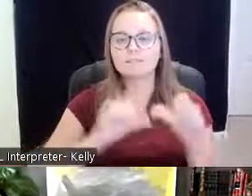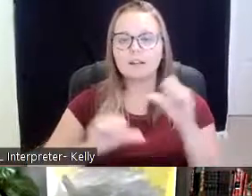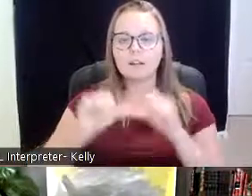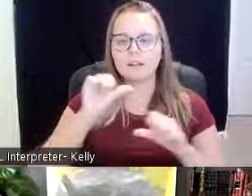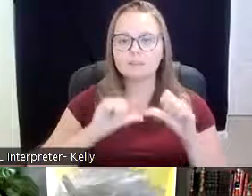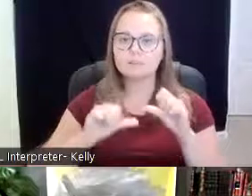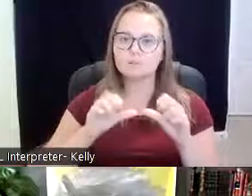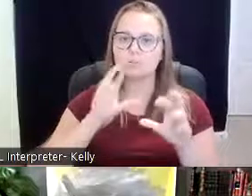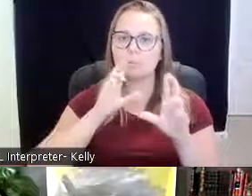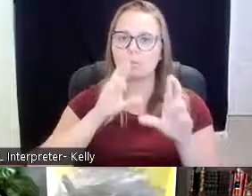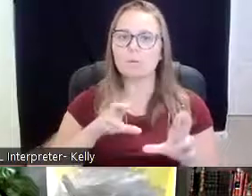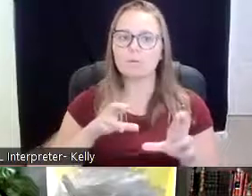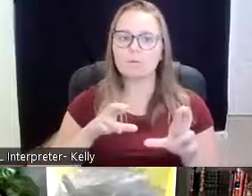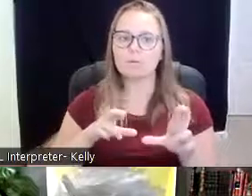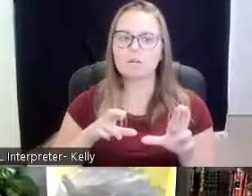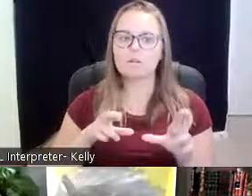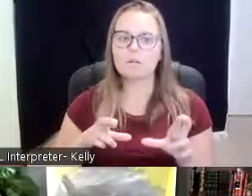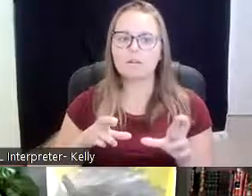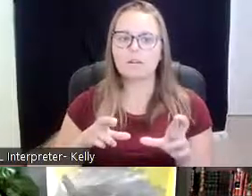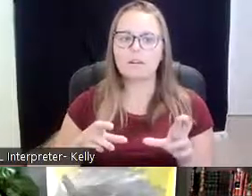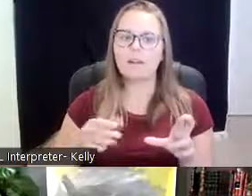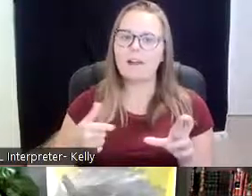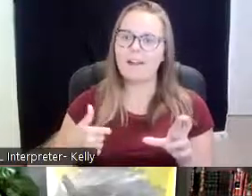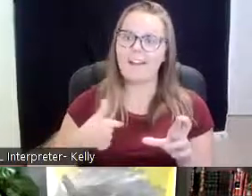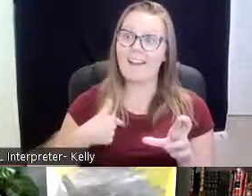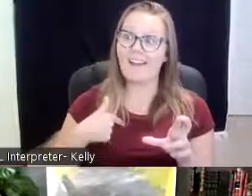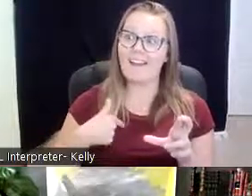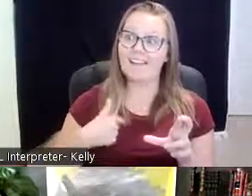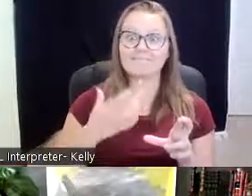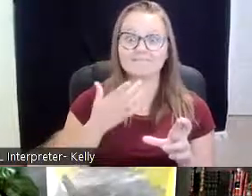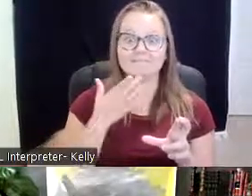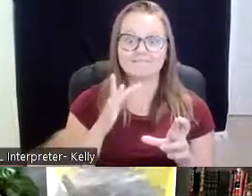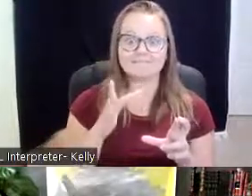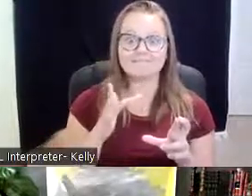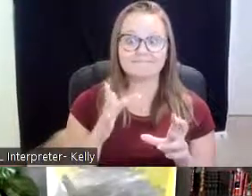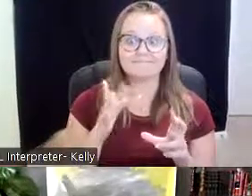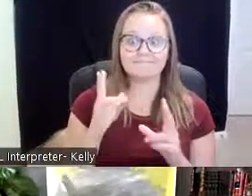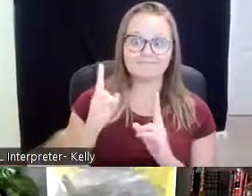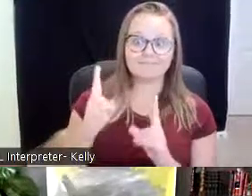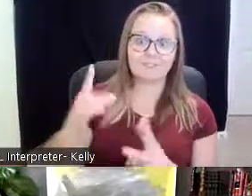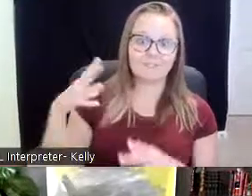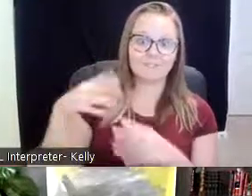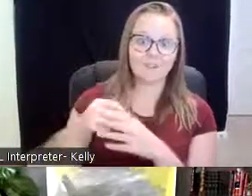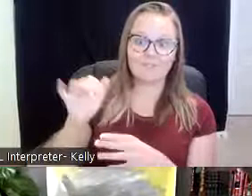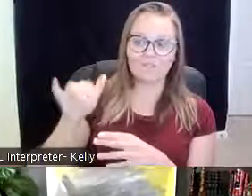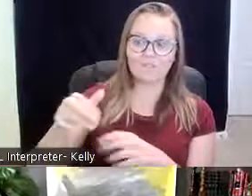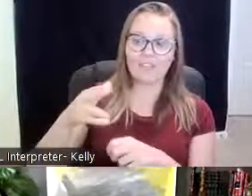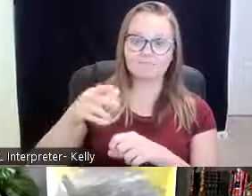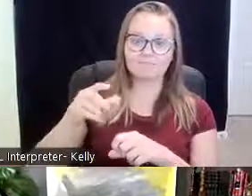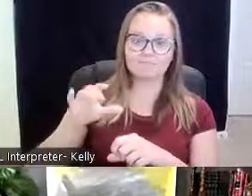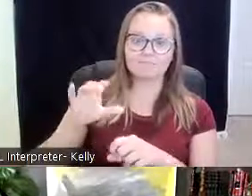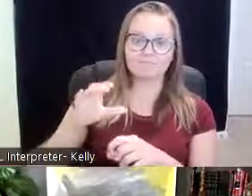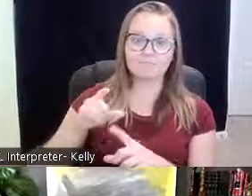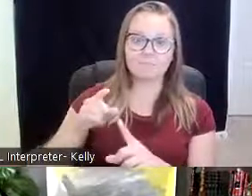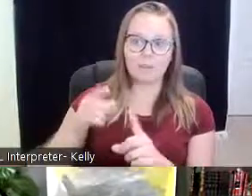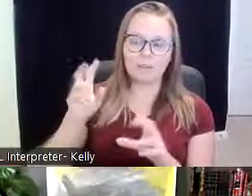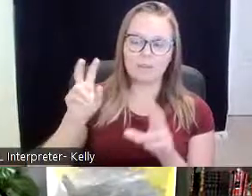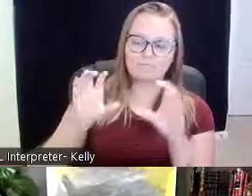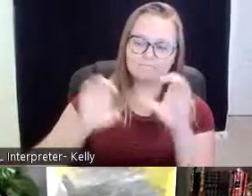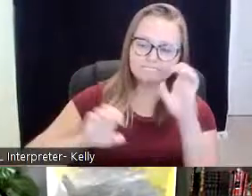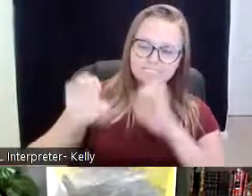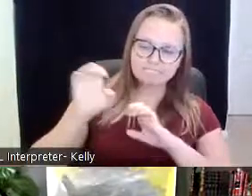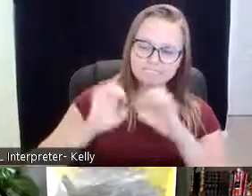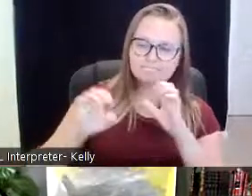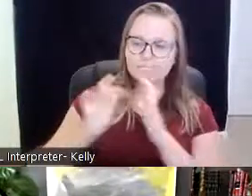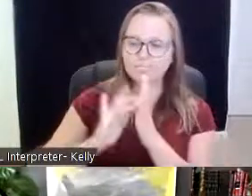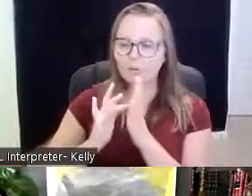report that I had an honor of serving on, in which we examined the medical and healthcare relevance of